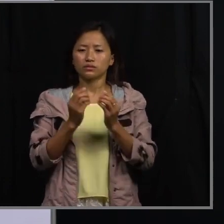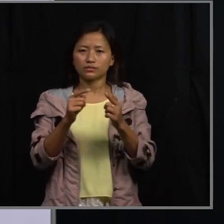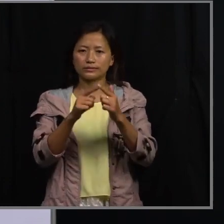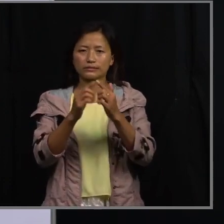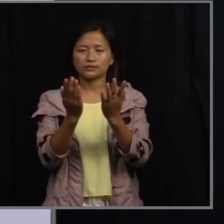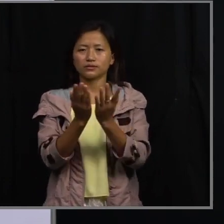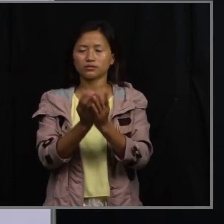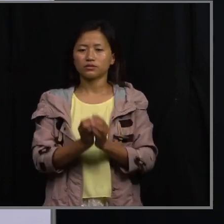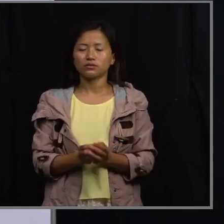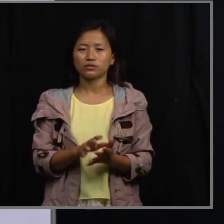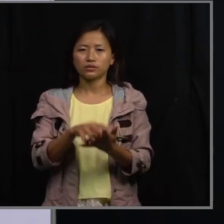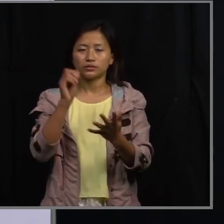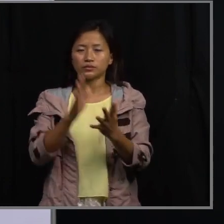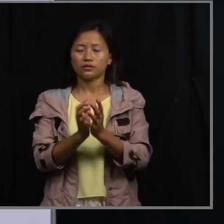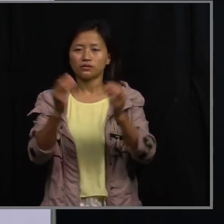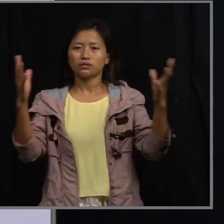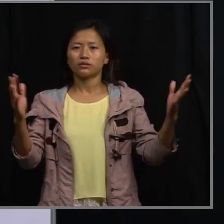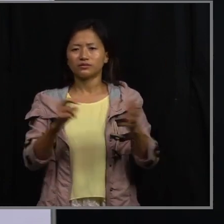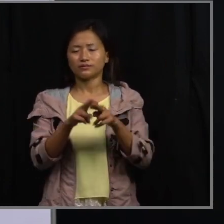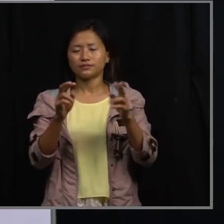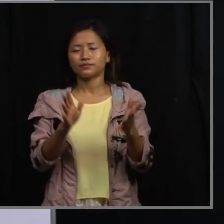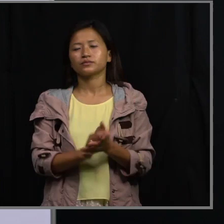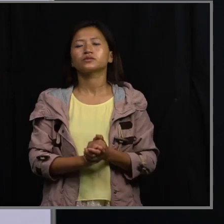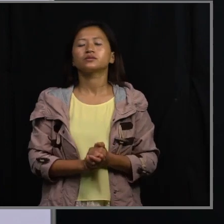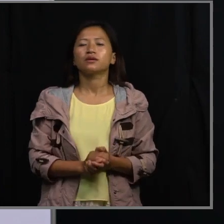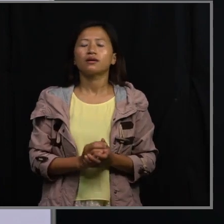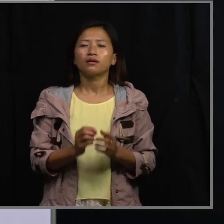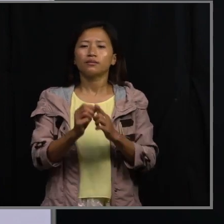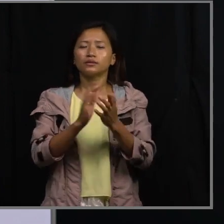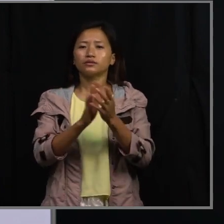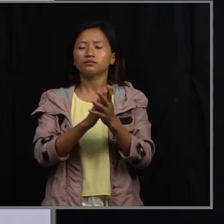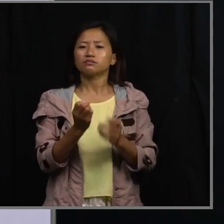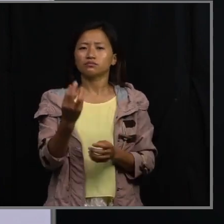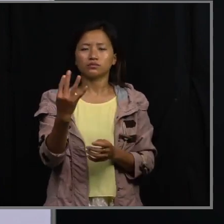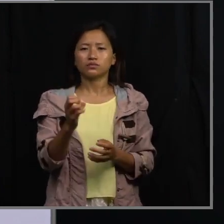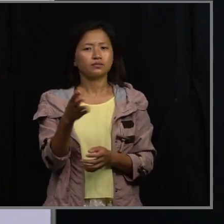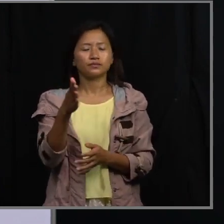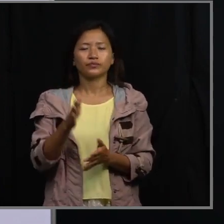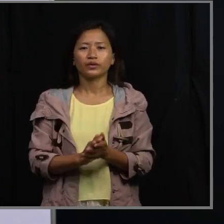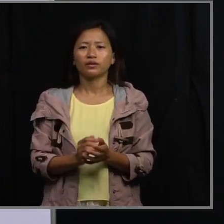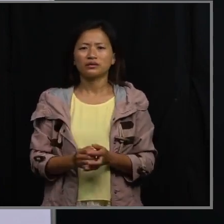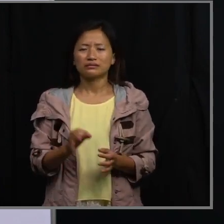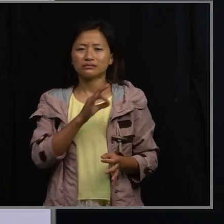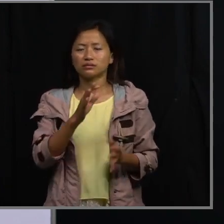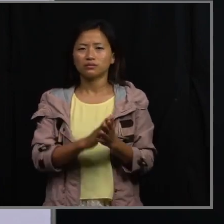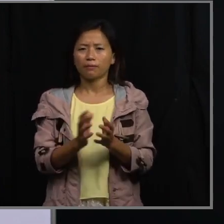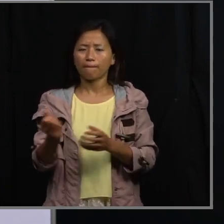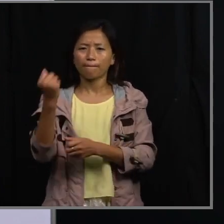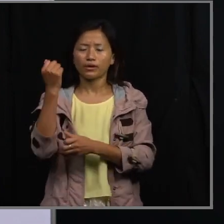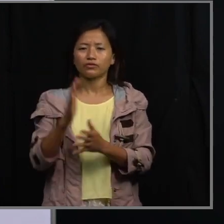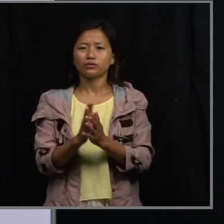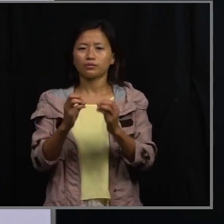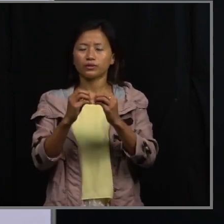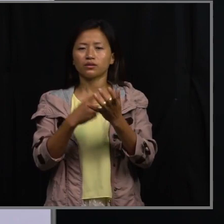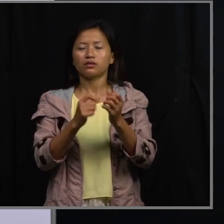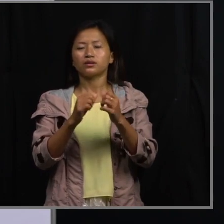lots of contribution of physics. Okay, you cannot count, because physics is such a vast and such a very interesting and very powerful branch,